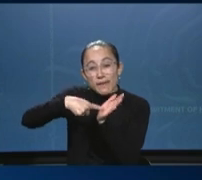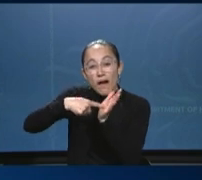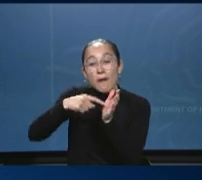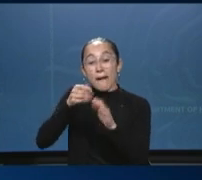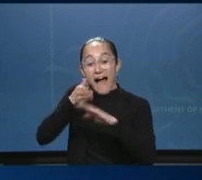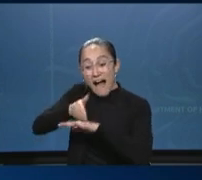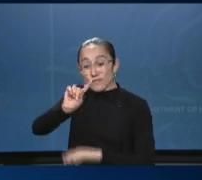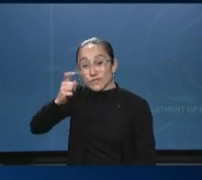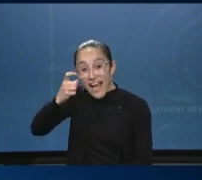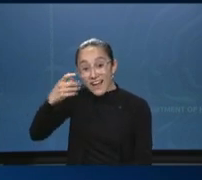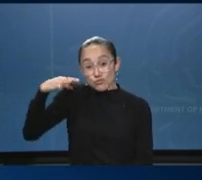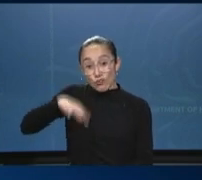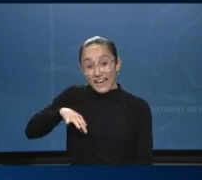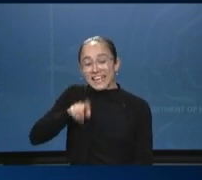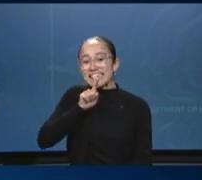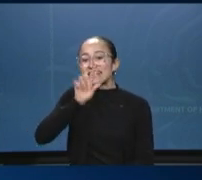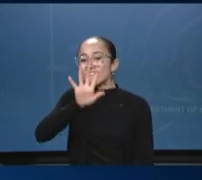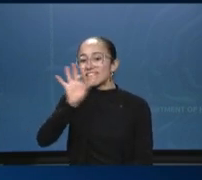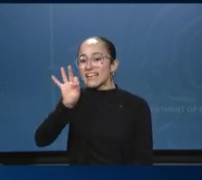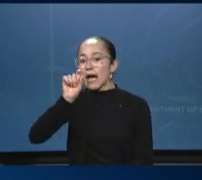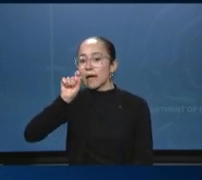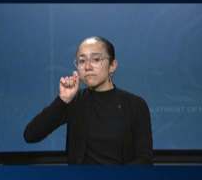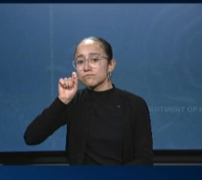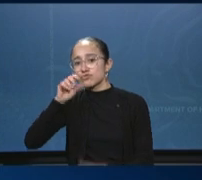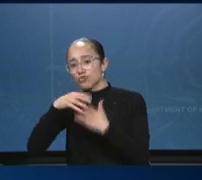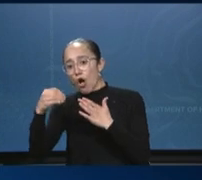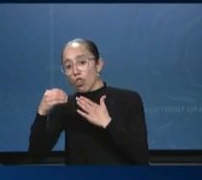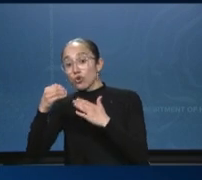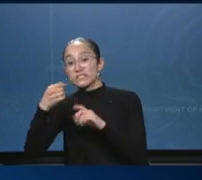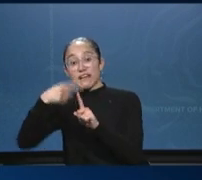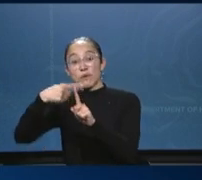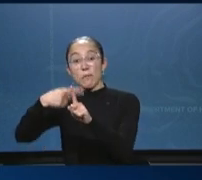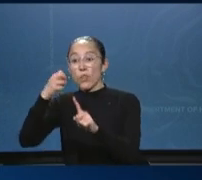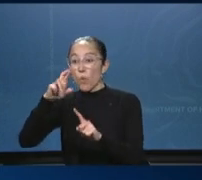been $59 per month higher, or